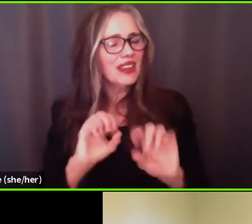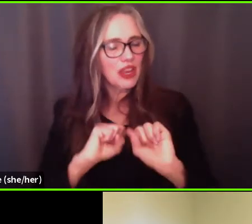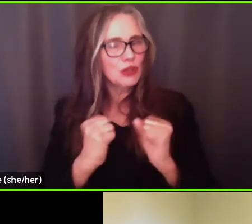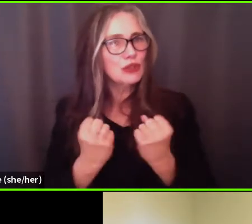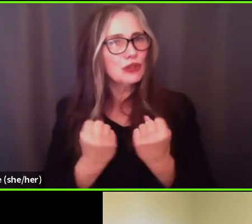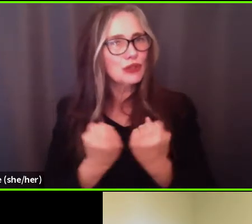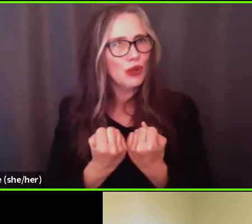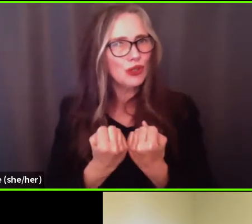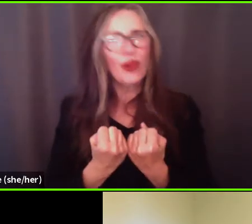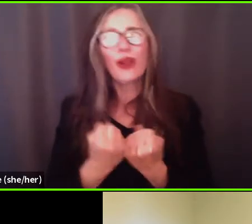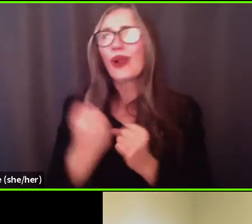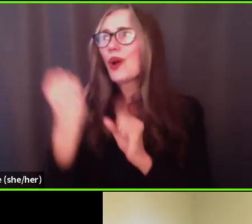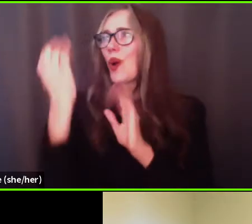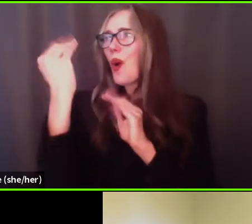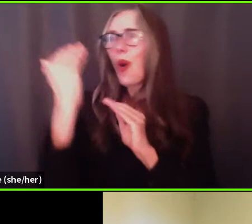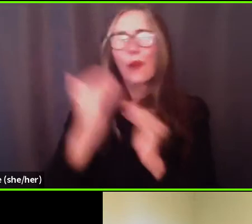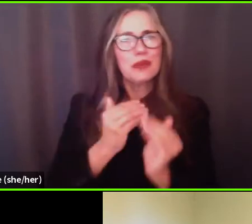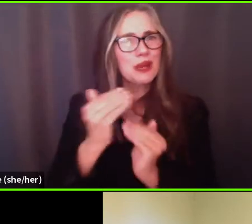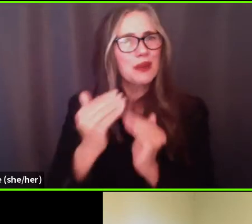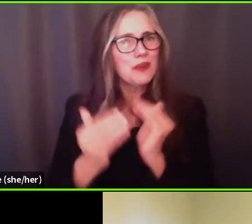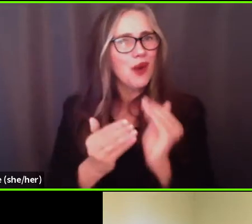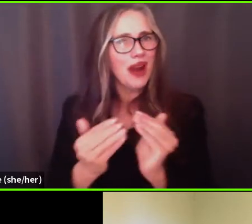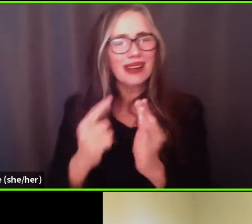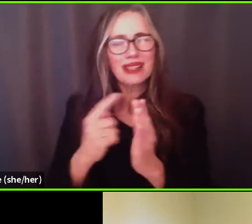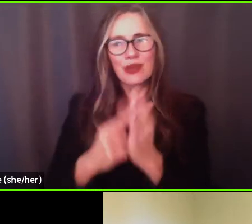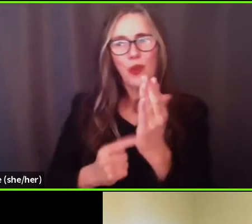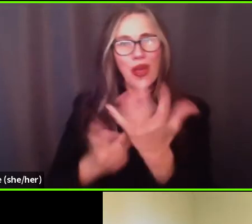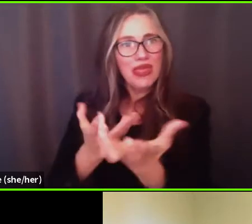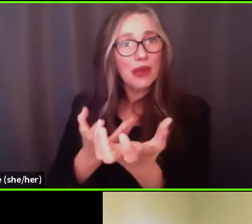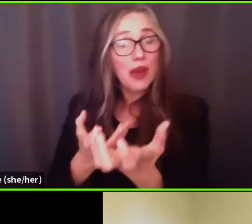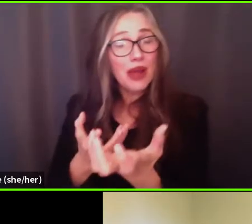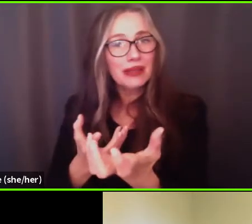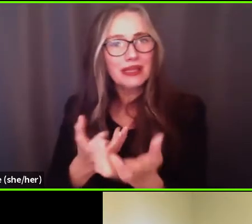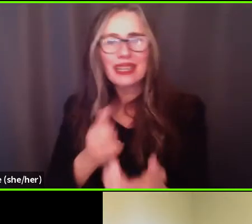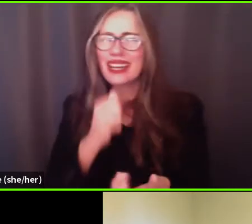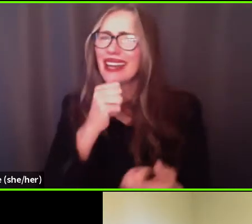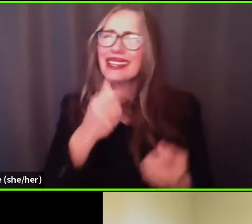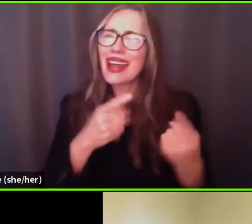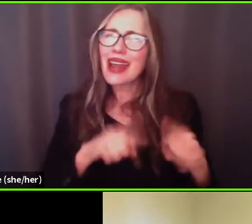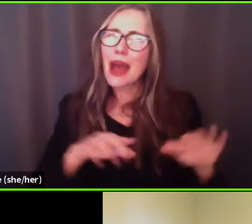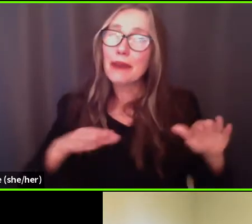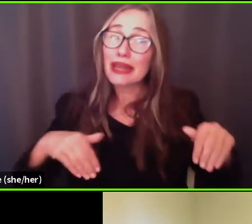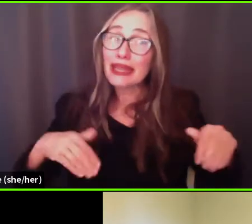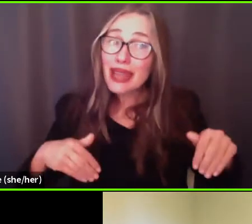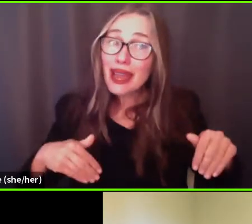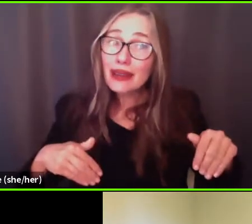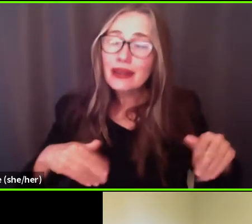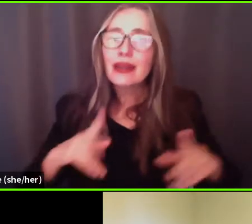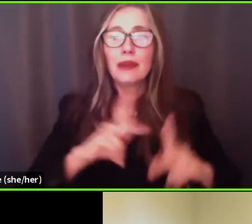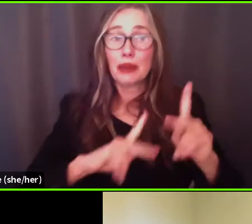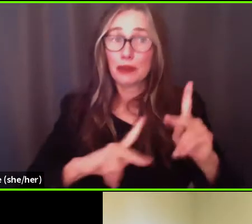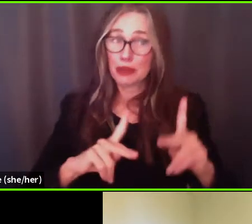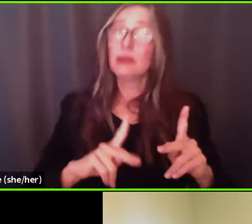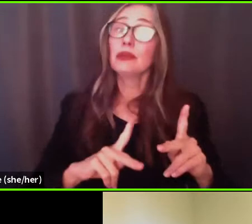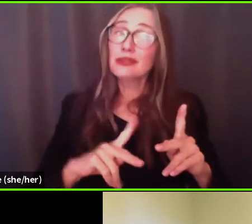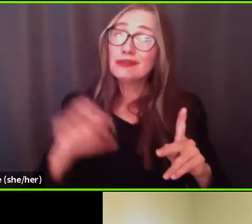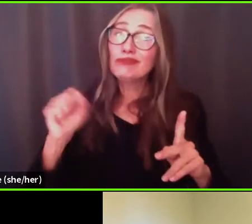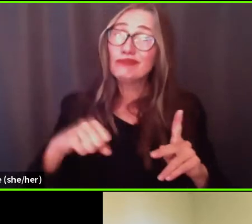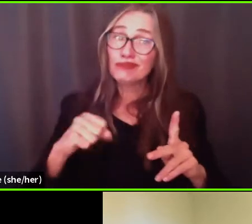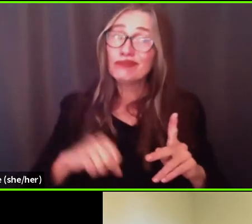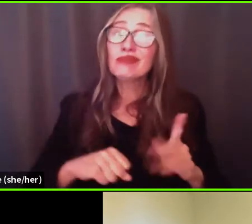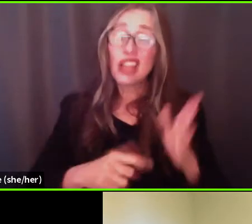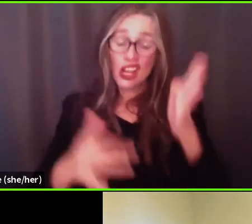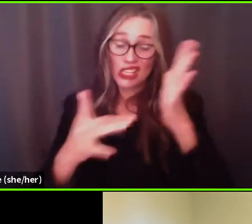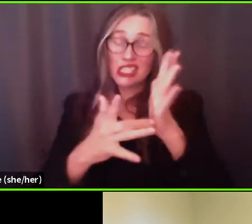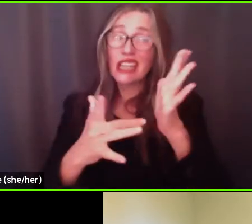project and while it's not something that is actively happening now um you know folks are busy working at it and they're working at it in a